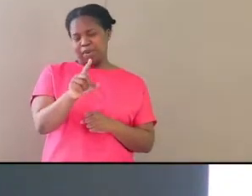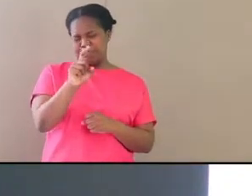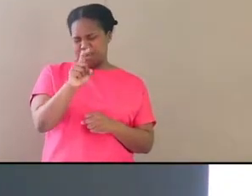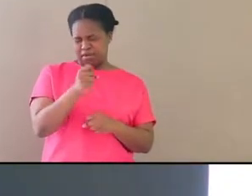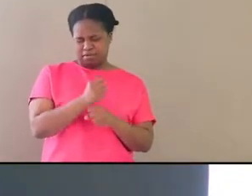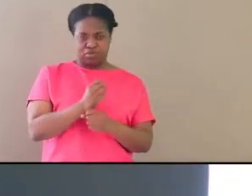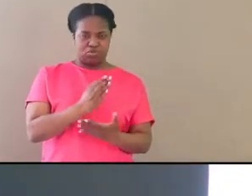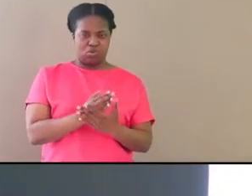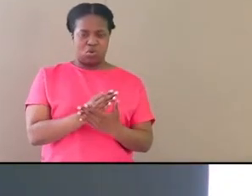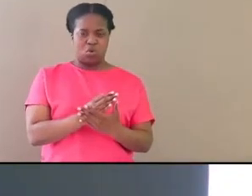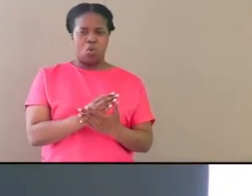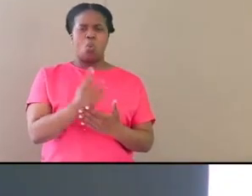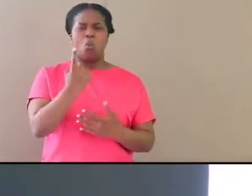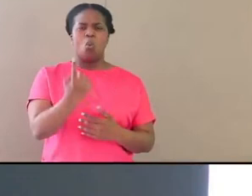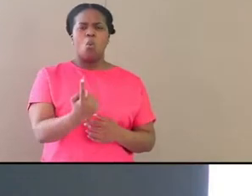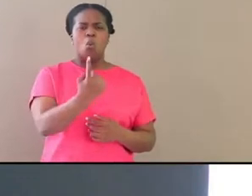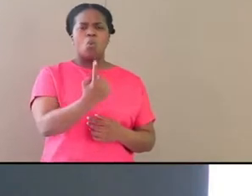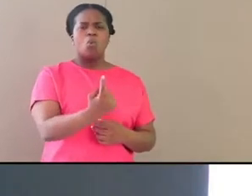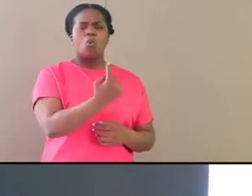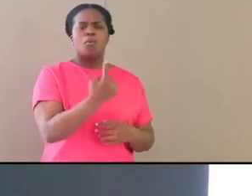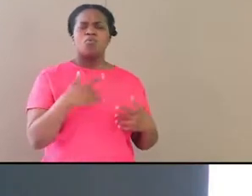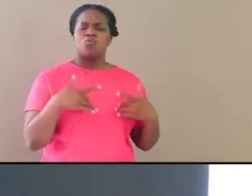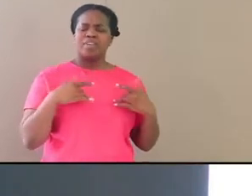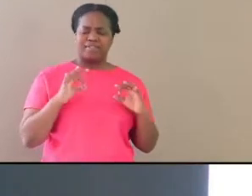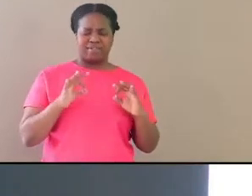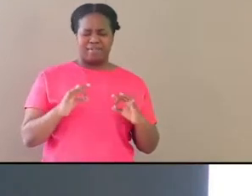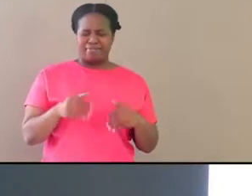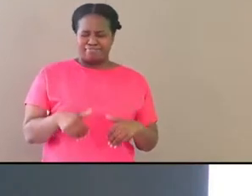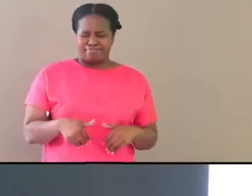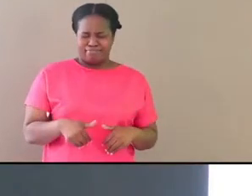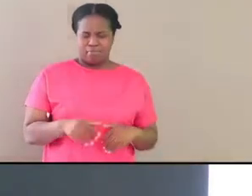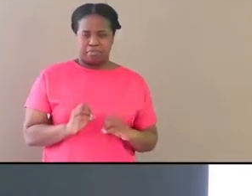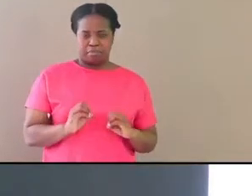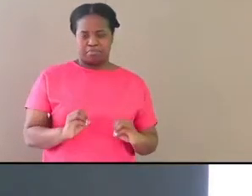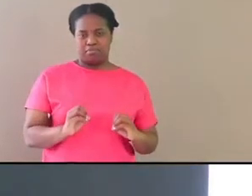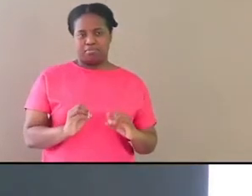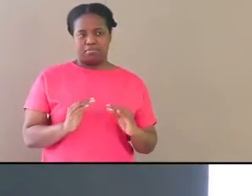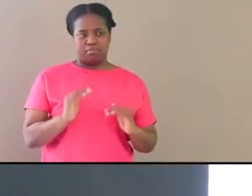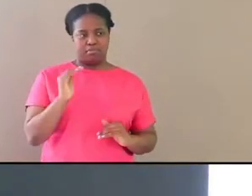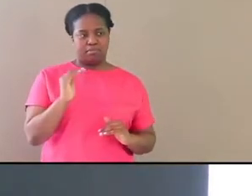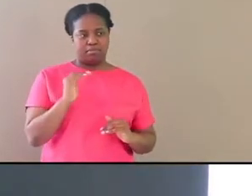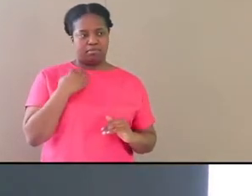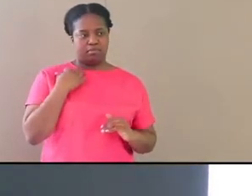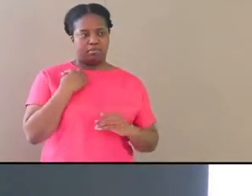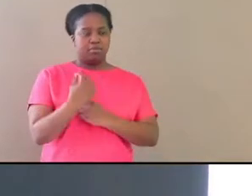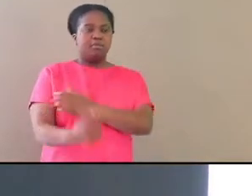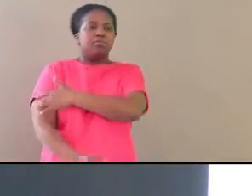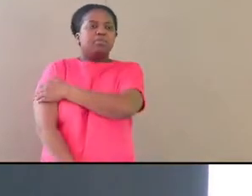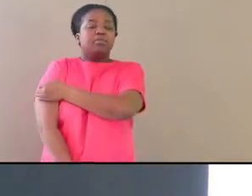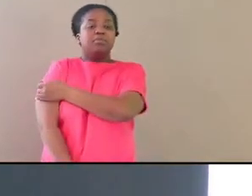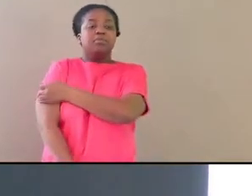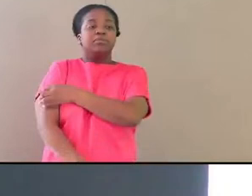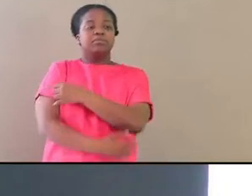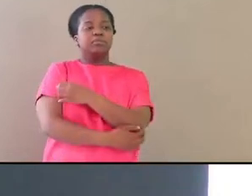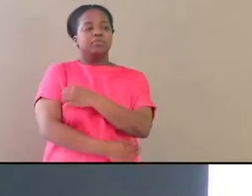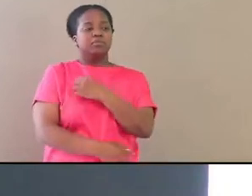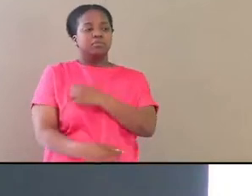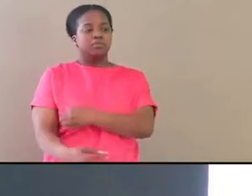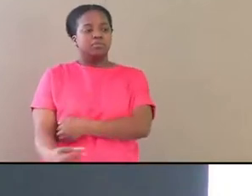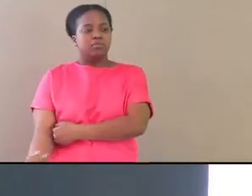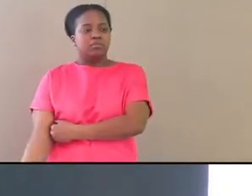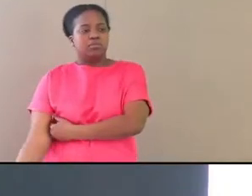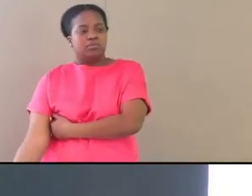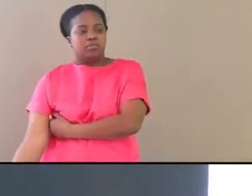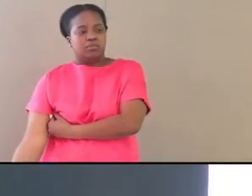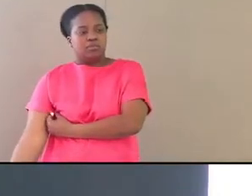have made sure that every single person is living above the food poverty line. That's what we planned a number of years